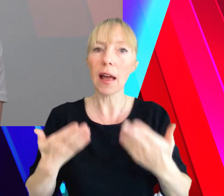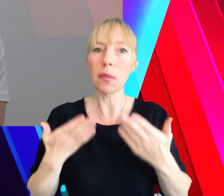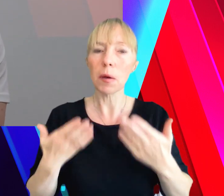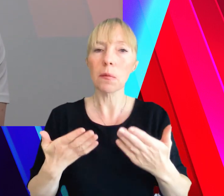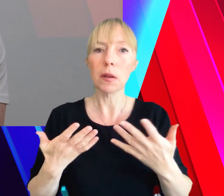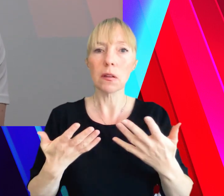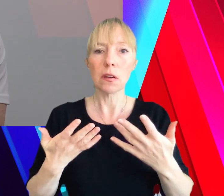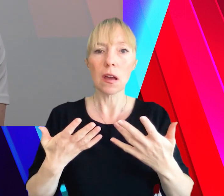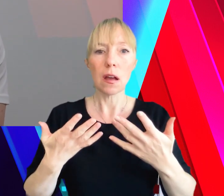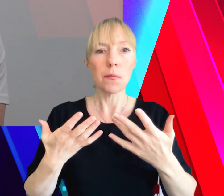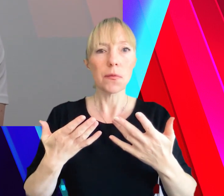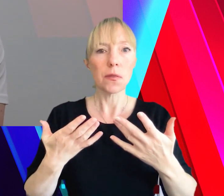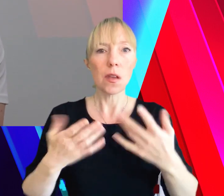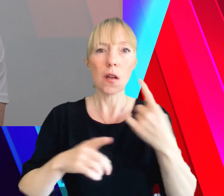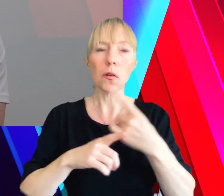minute is this whole